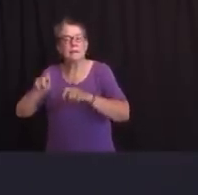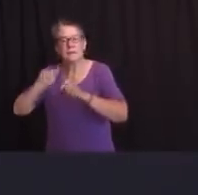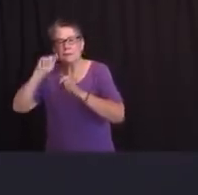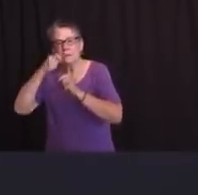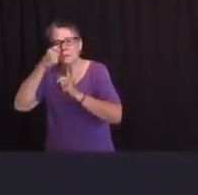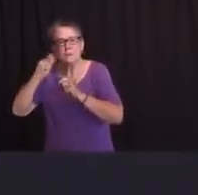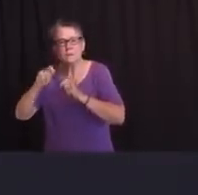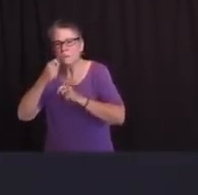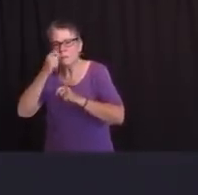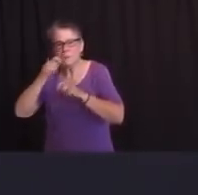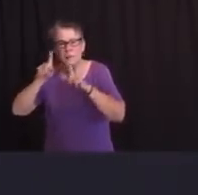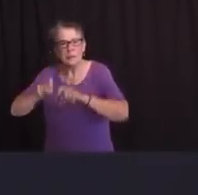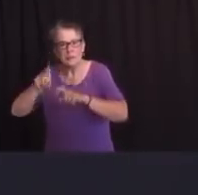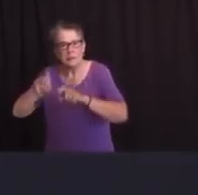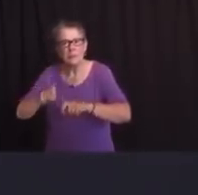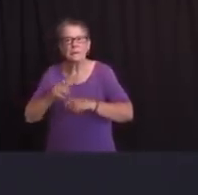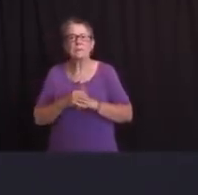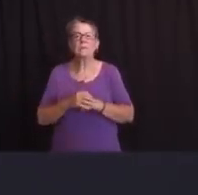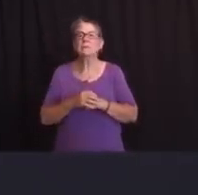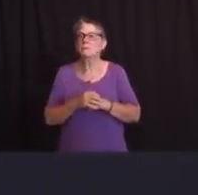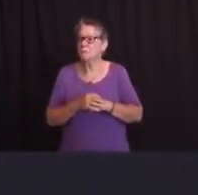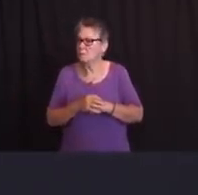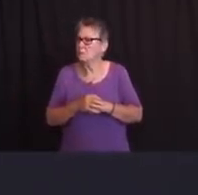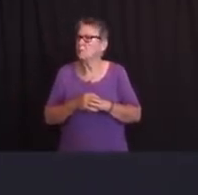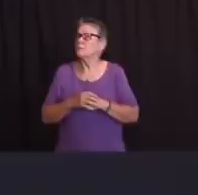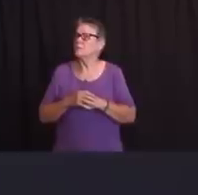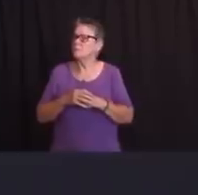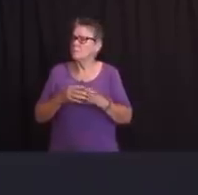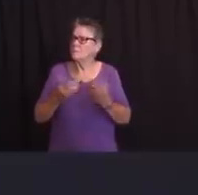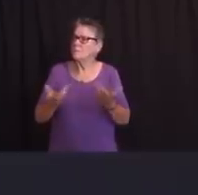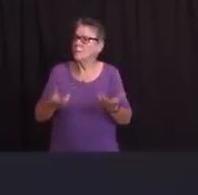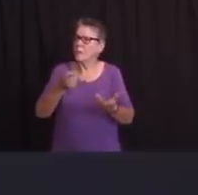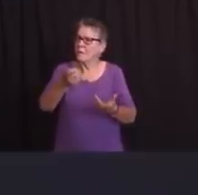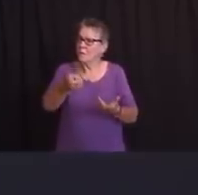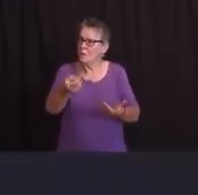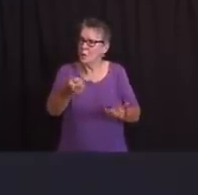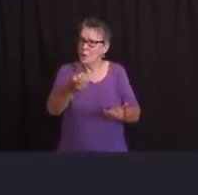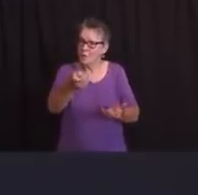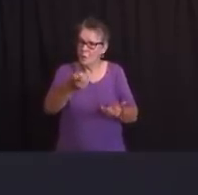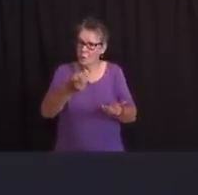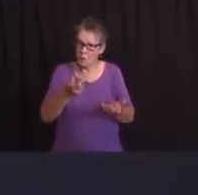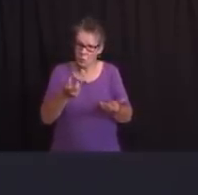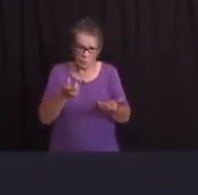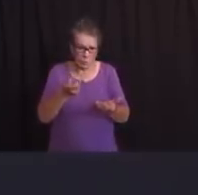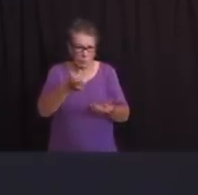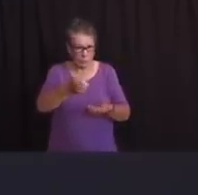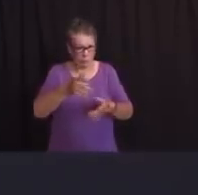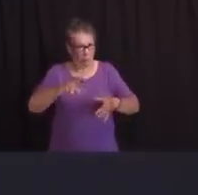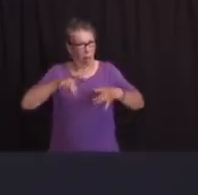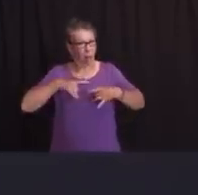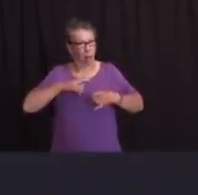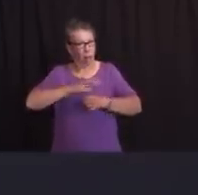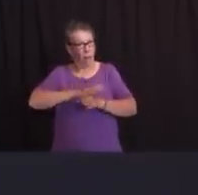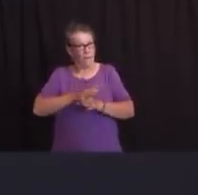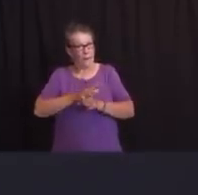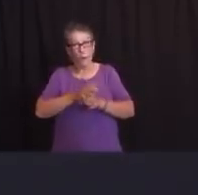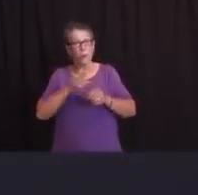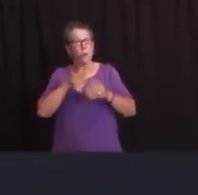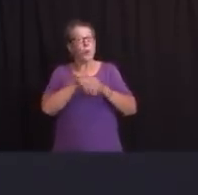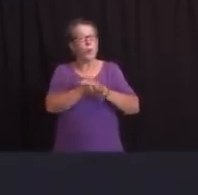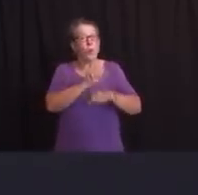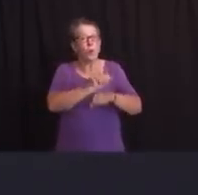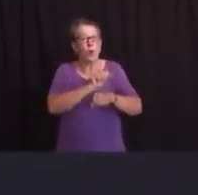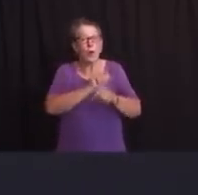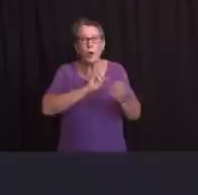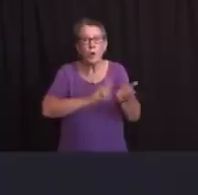caregiver or a healthcare provider. And as a nurse, I know our healthcare providers, given what they